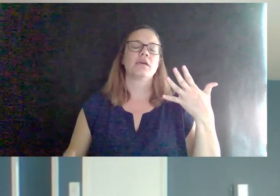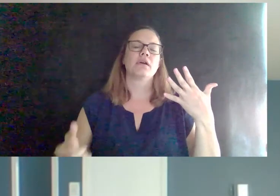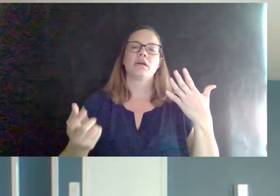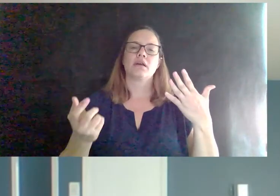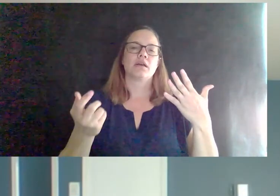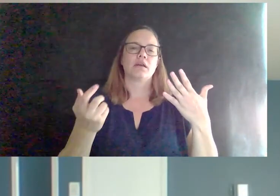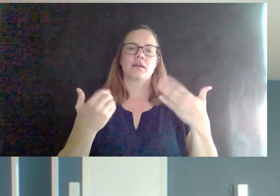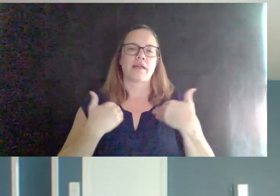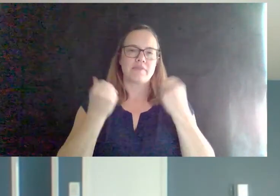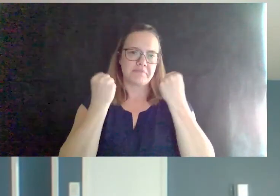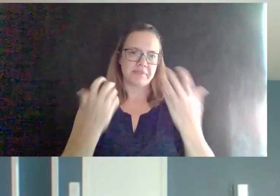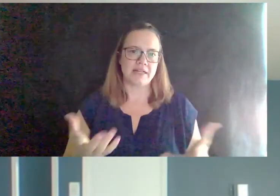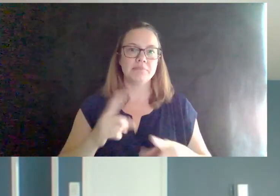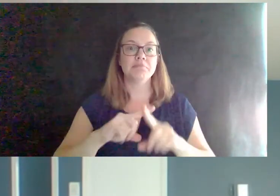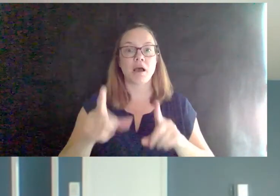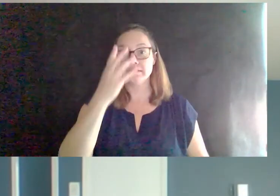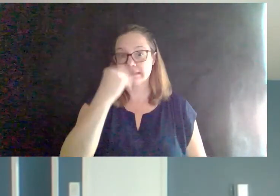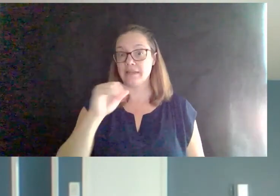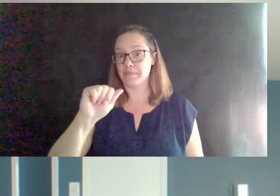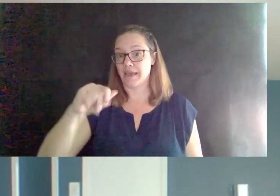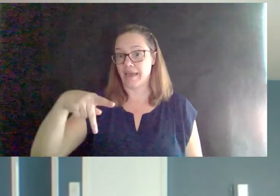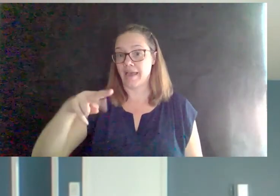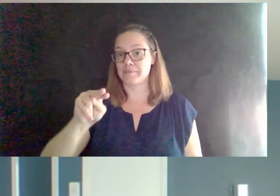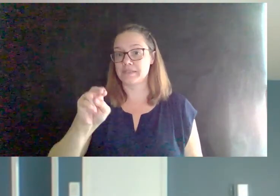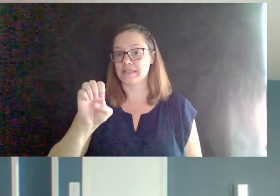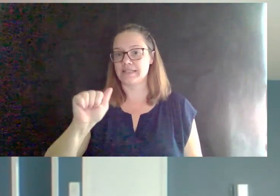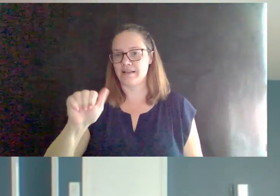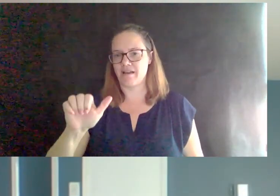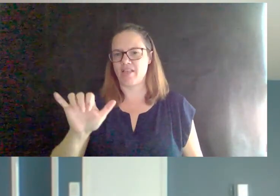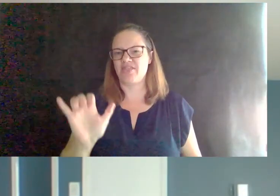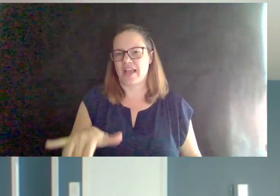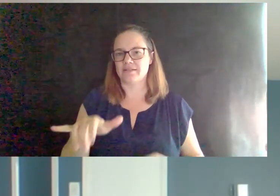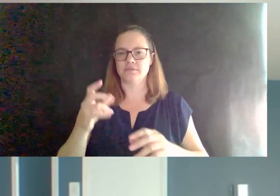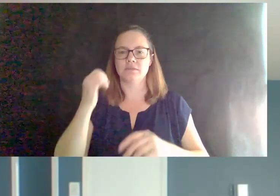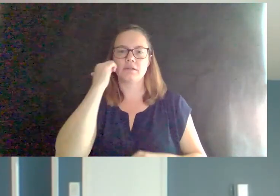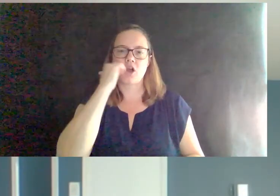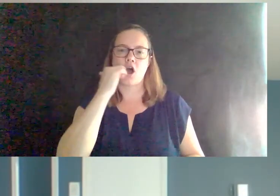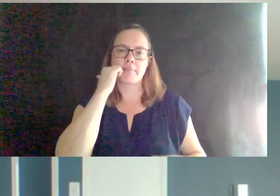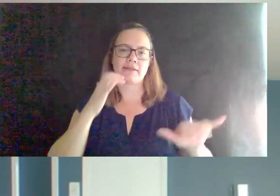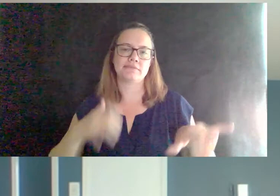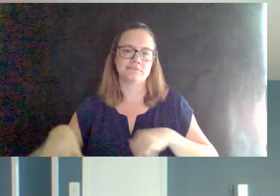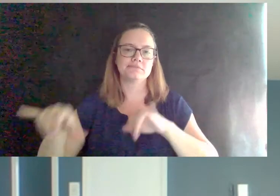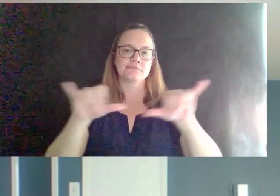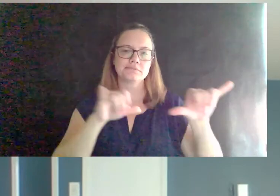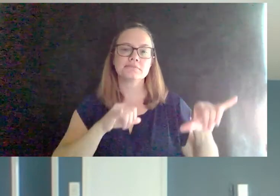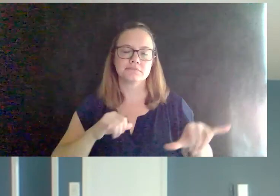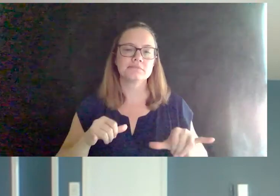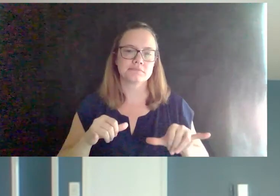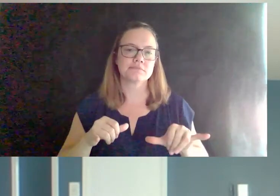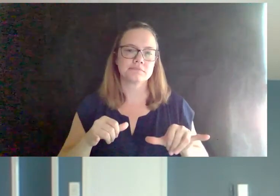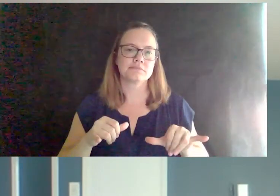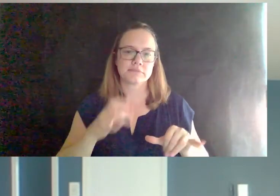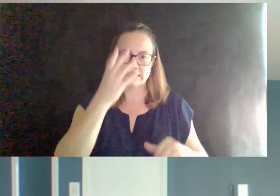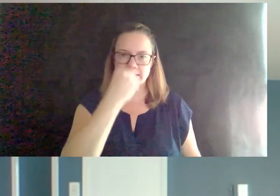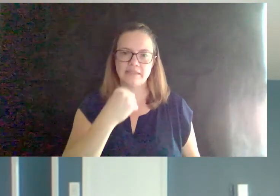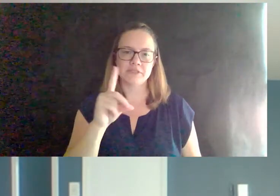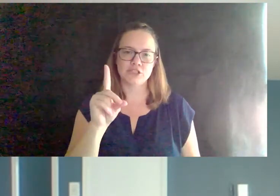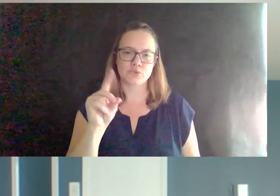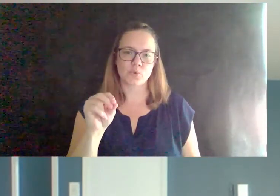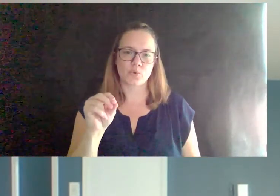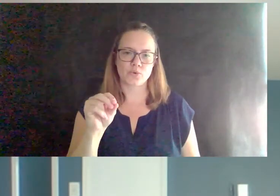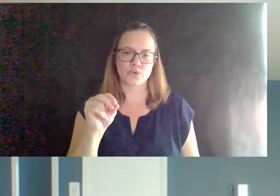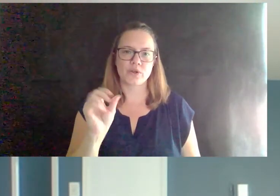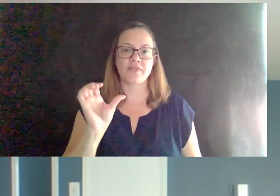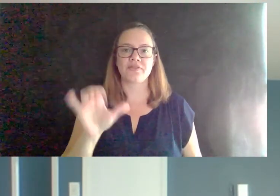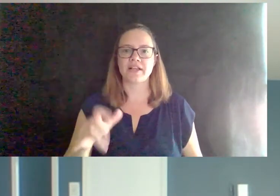under sleep. But sleep apnea is a common disorder that that it's a